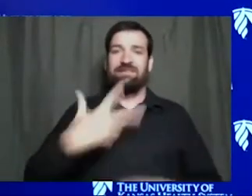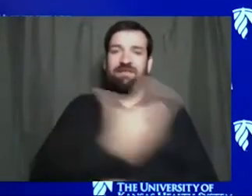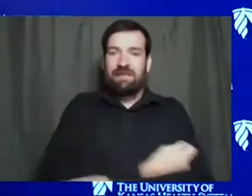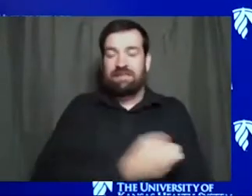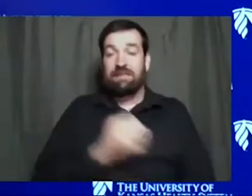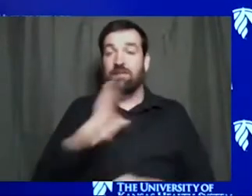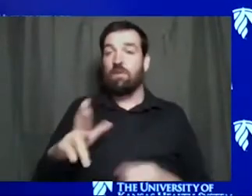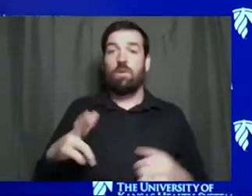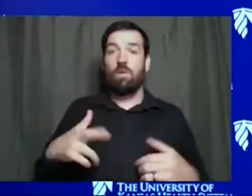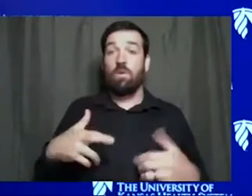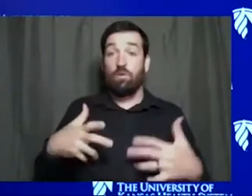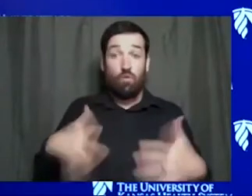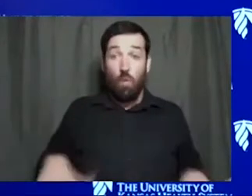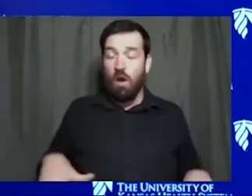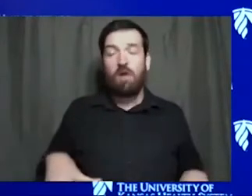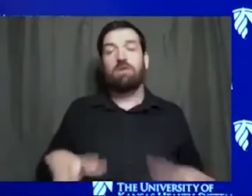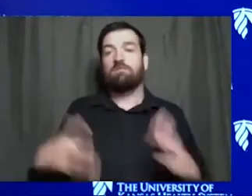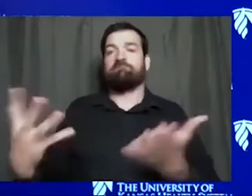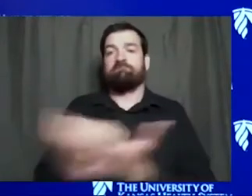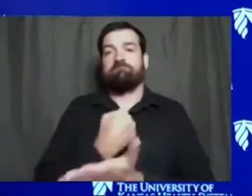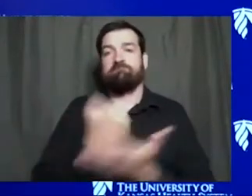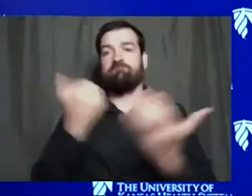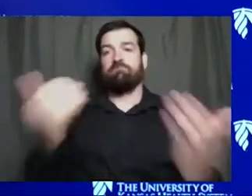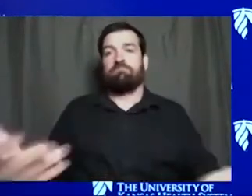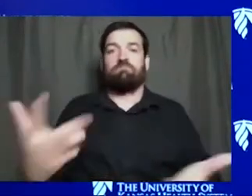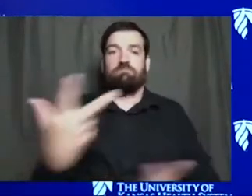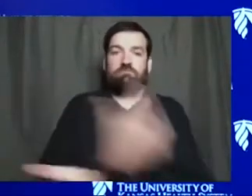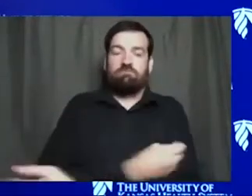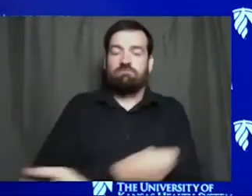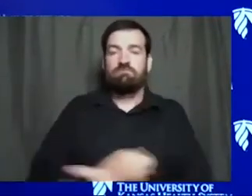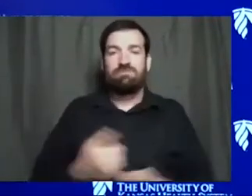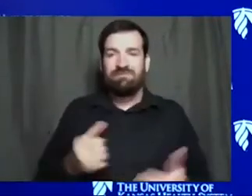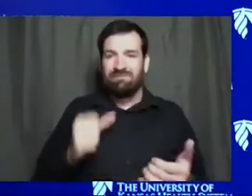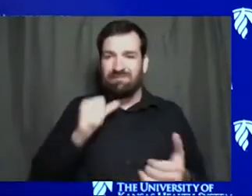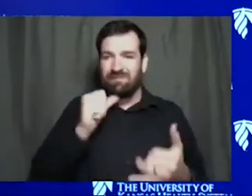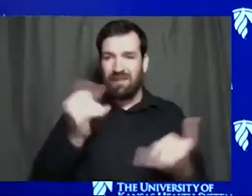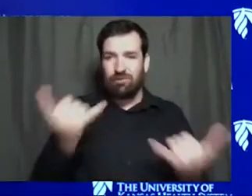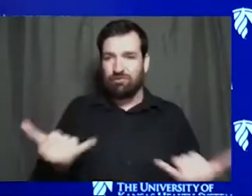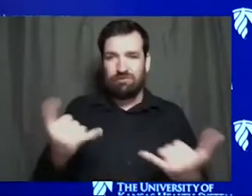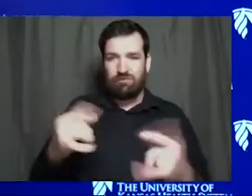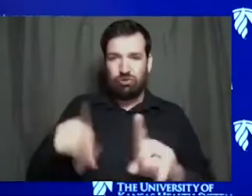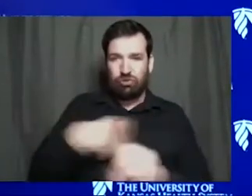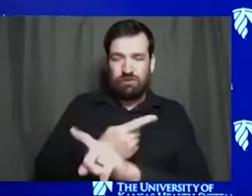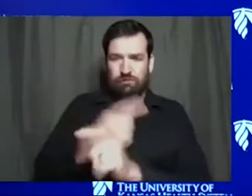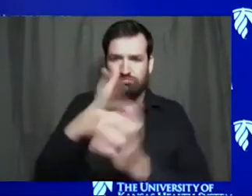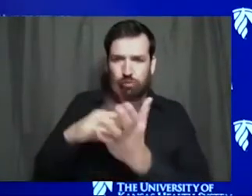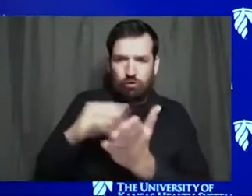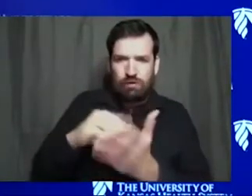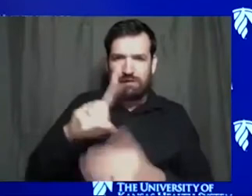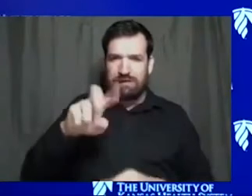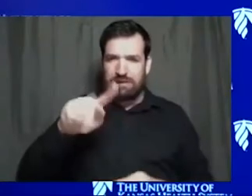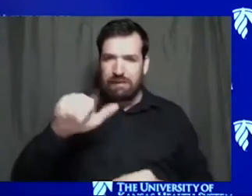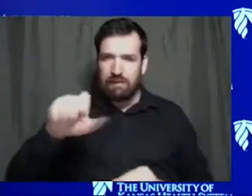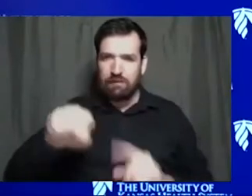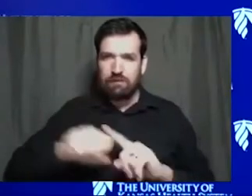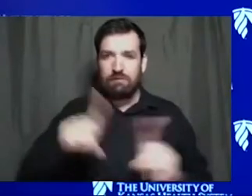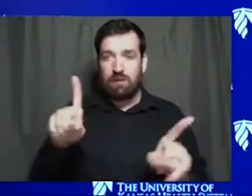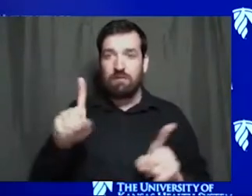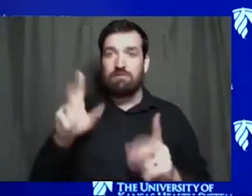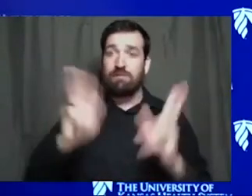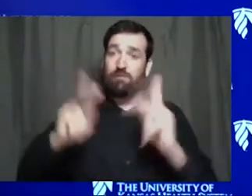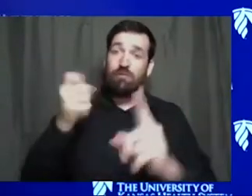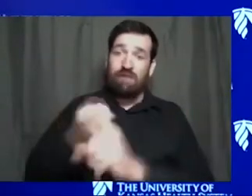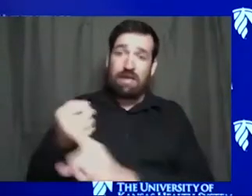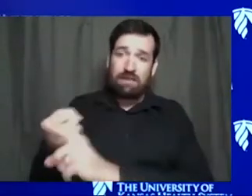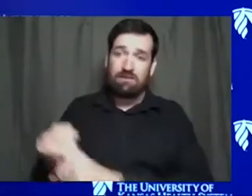now it isn't just learning what are the details and asking those questions. Now people are being affected by this, and they are